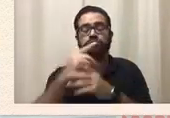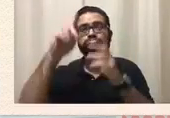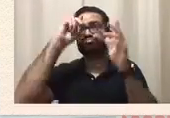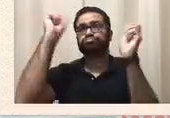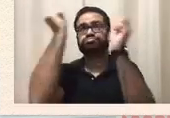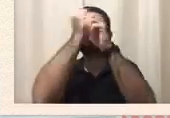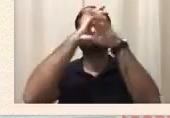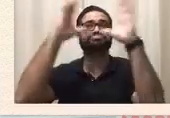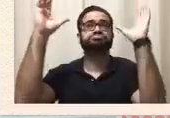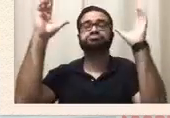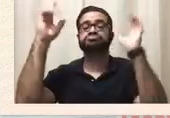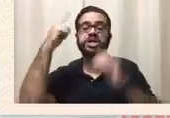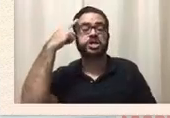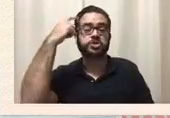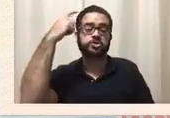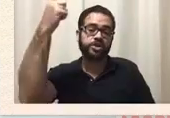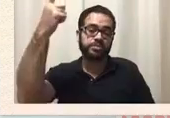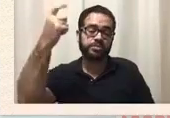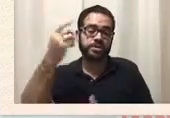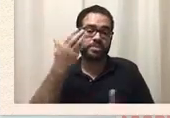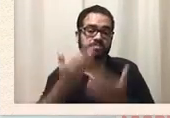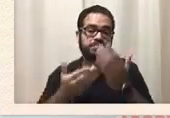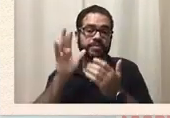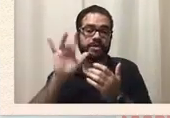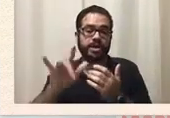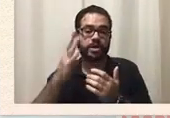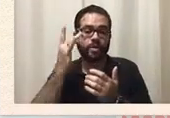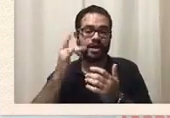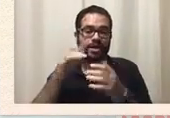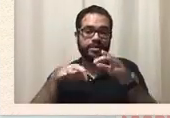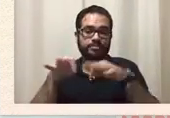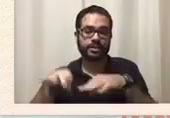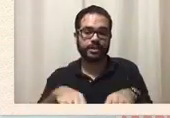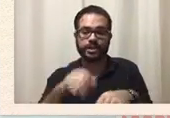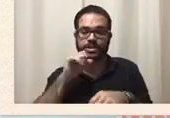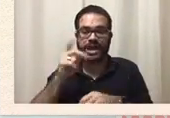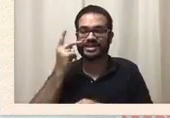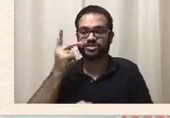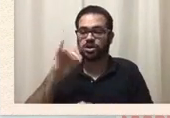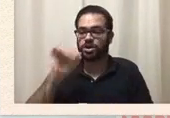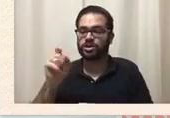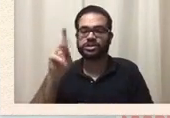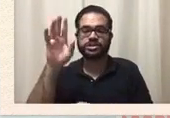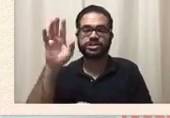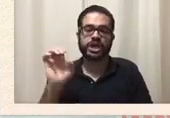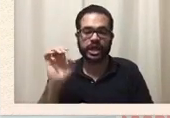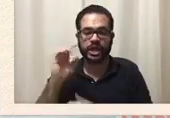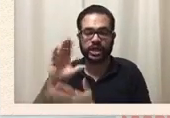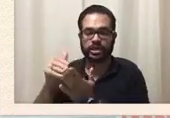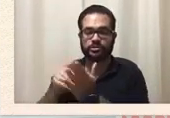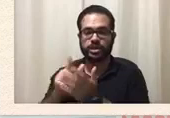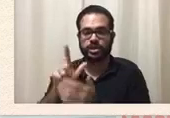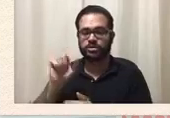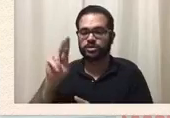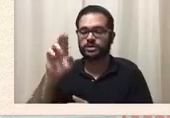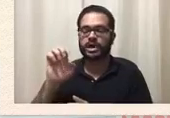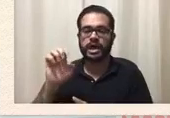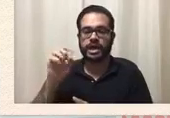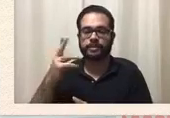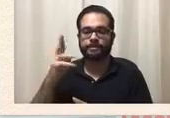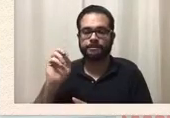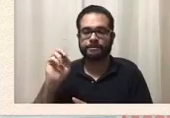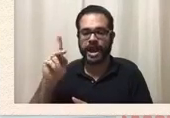this explained why I did not see Jake, the middle linebacker, come out of the shadows. Right behind